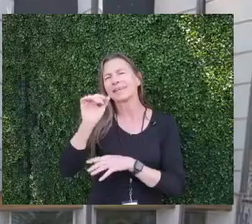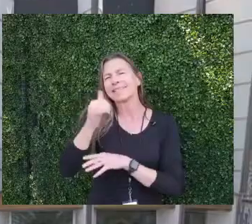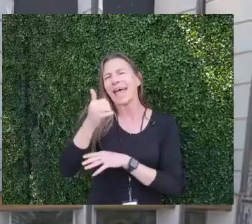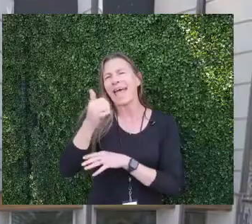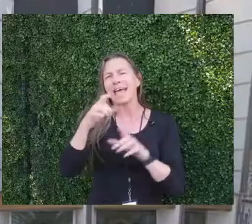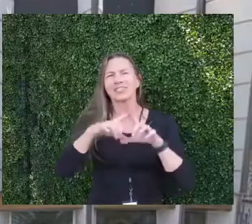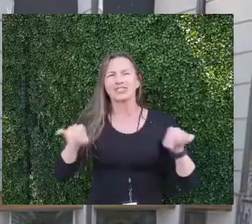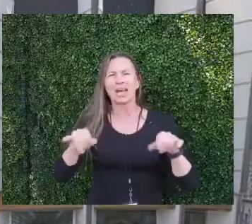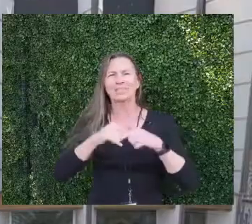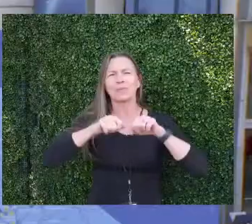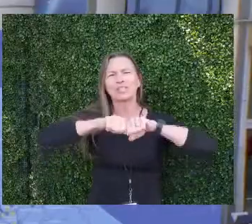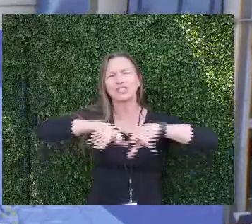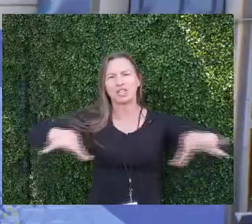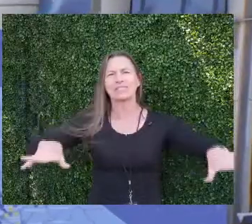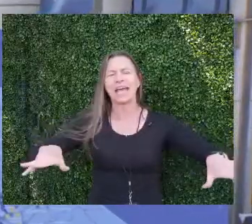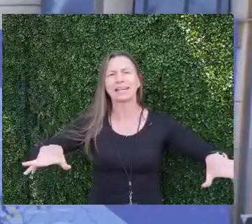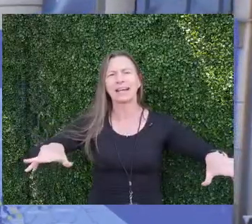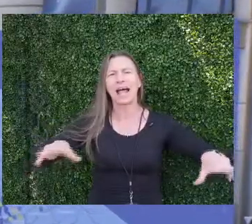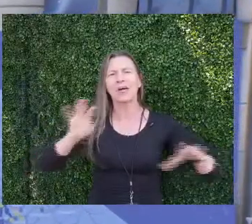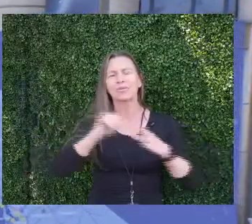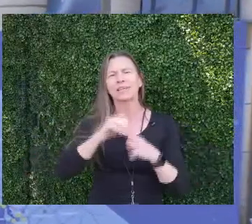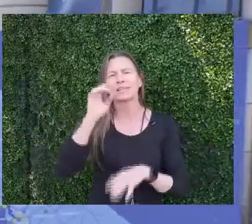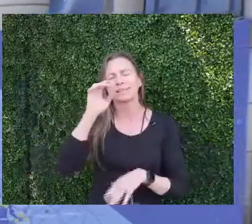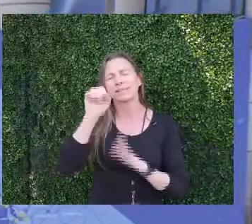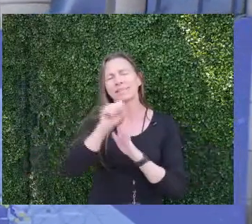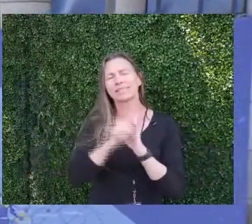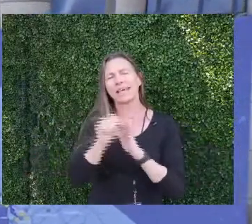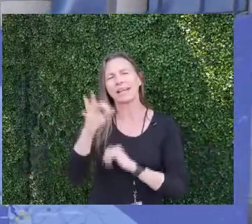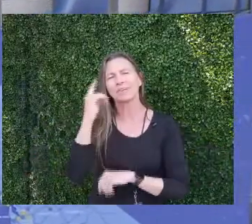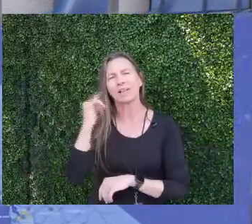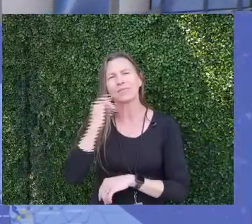of California.